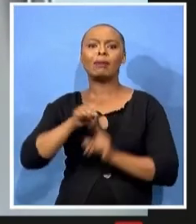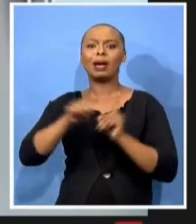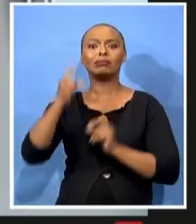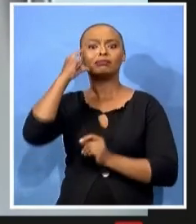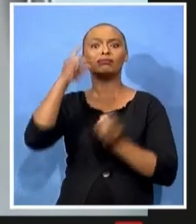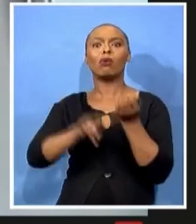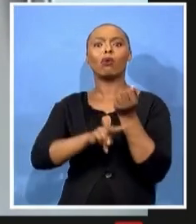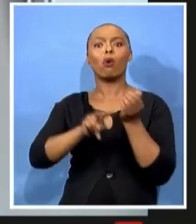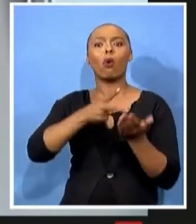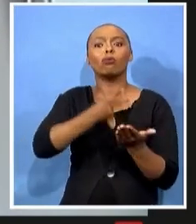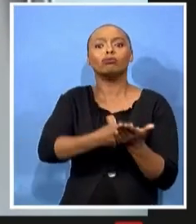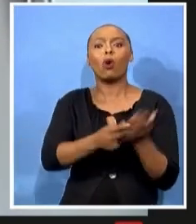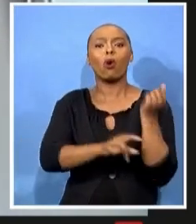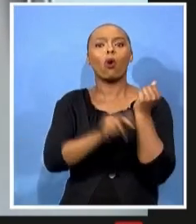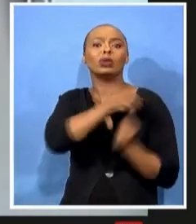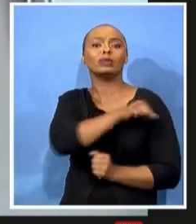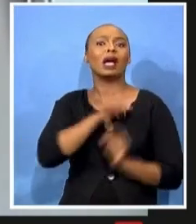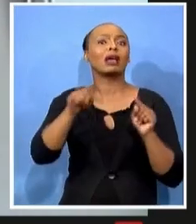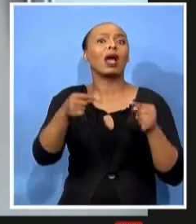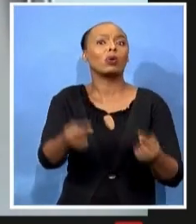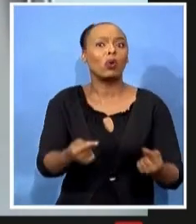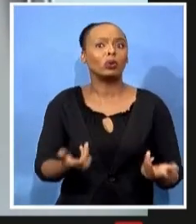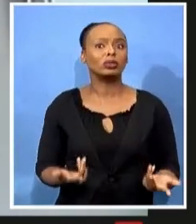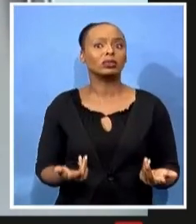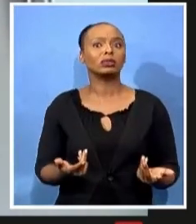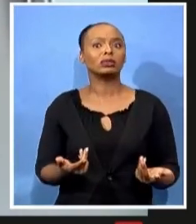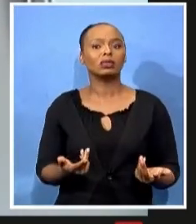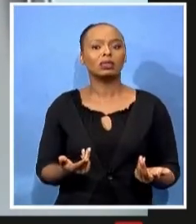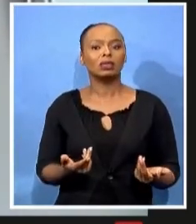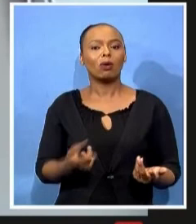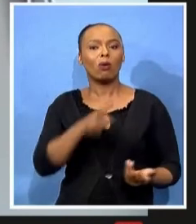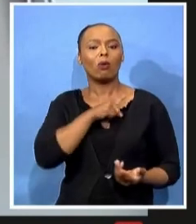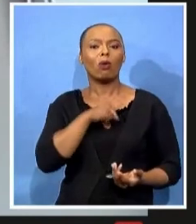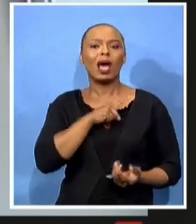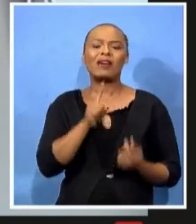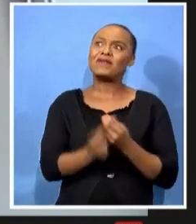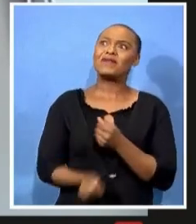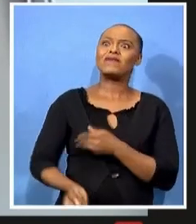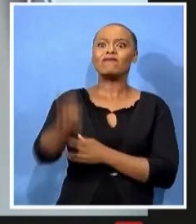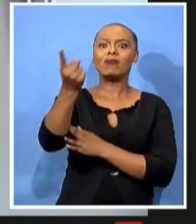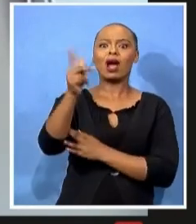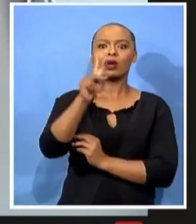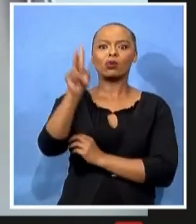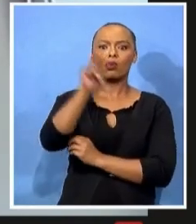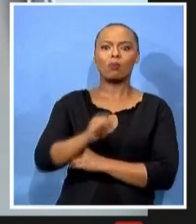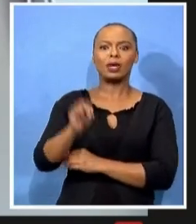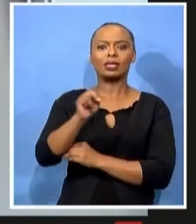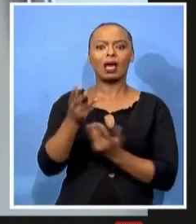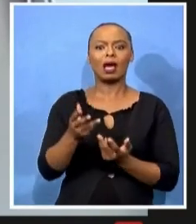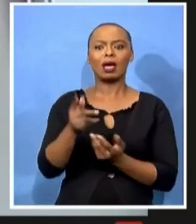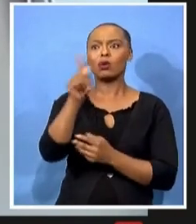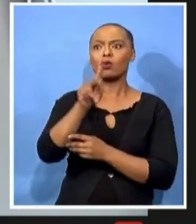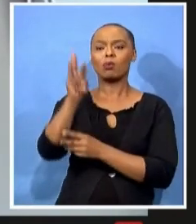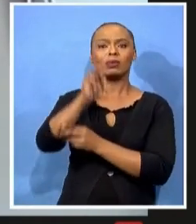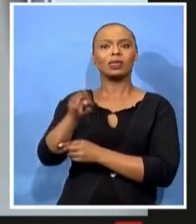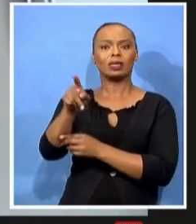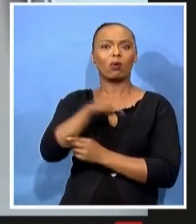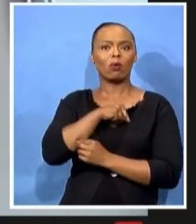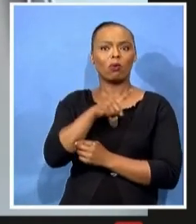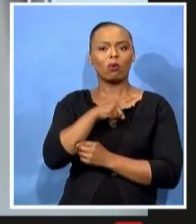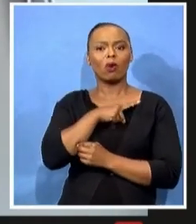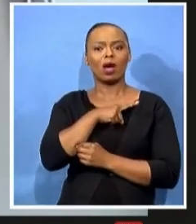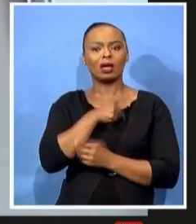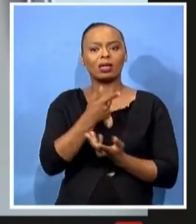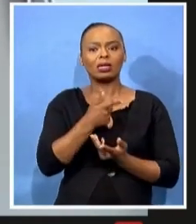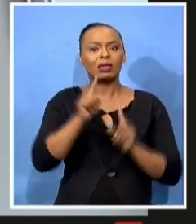hospital 200-300 kilometers away and dying en route because they couldn't be admitted into a hospital under